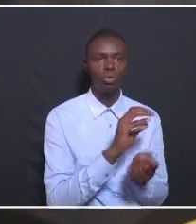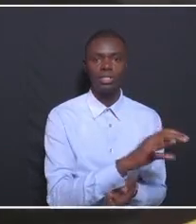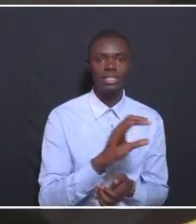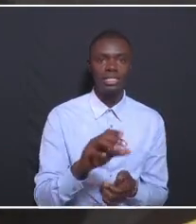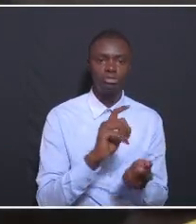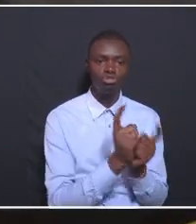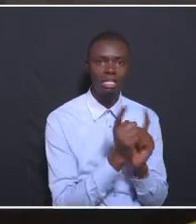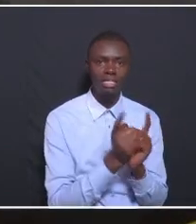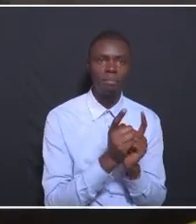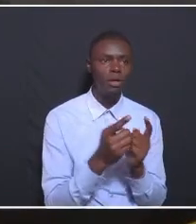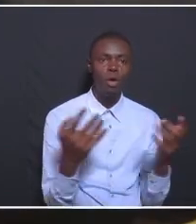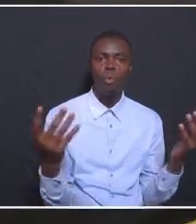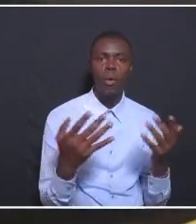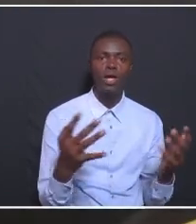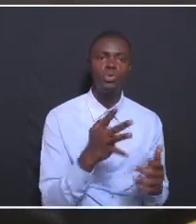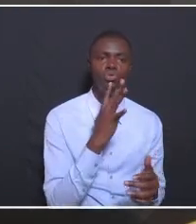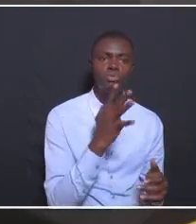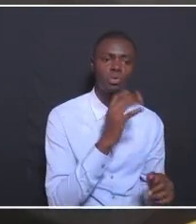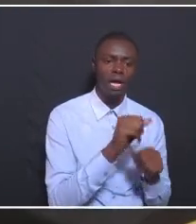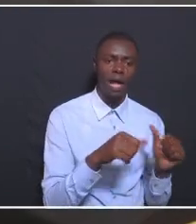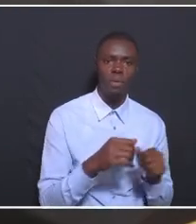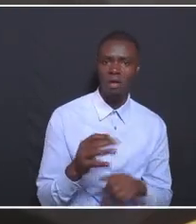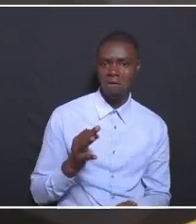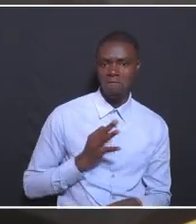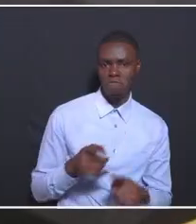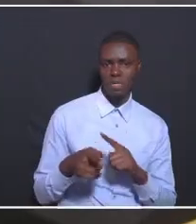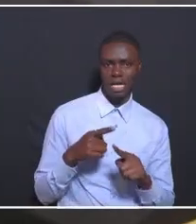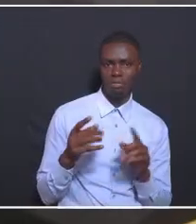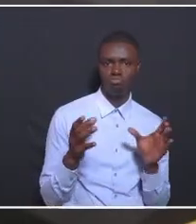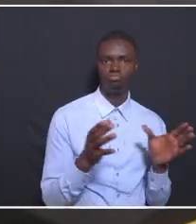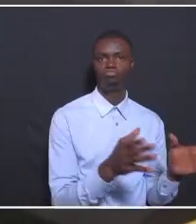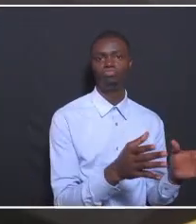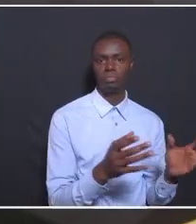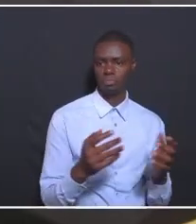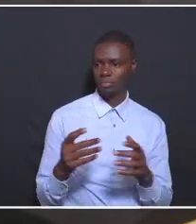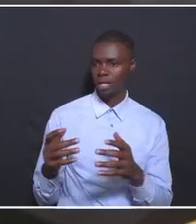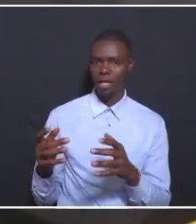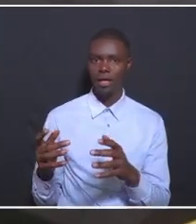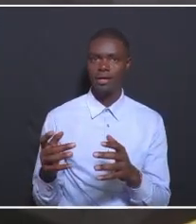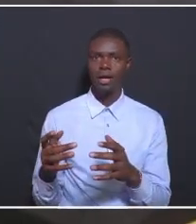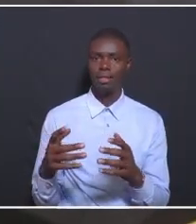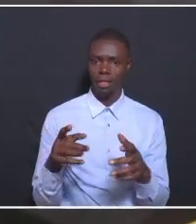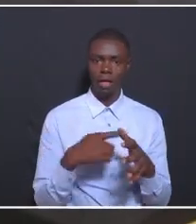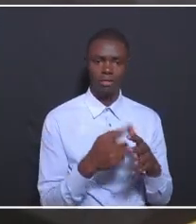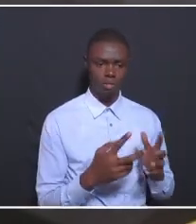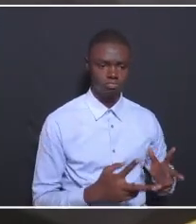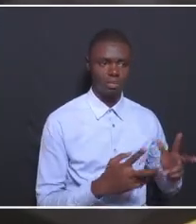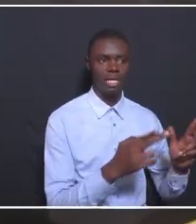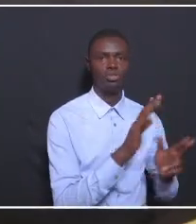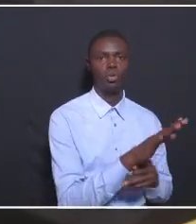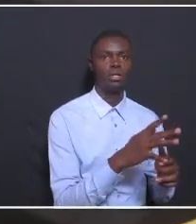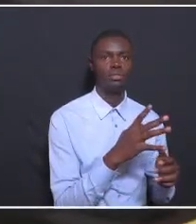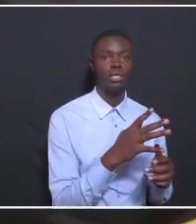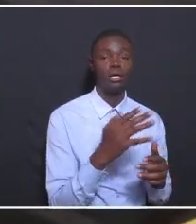where do you talk about femicide? Okay, this is the section talk about femicide. This is how I will catalog you here.